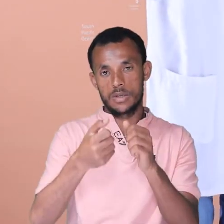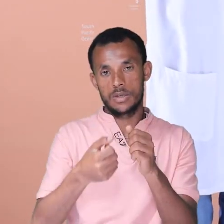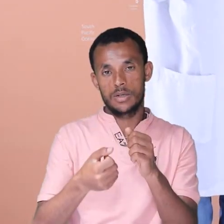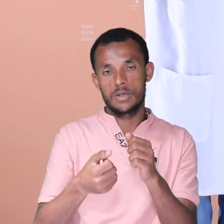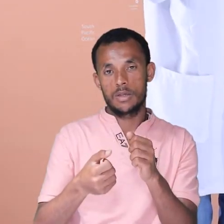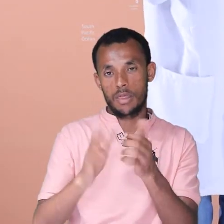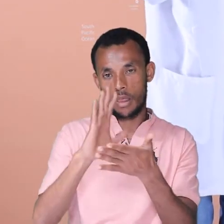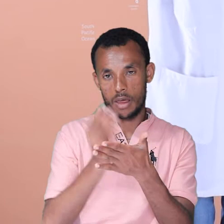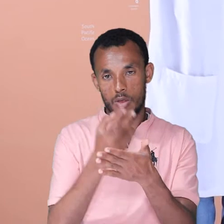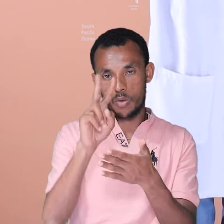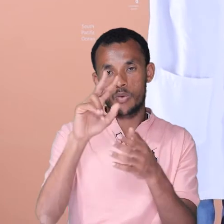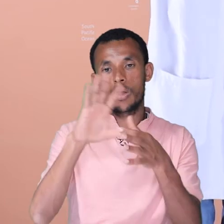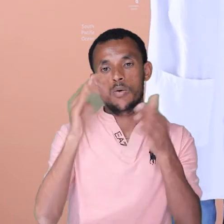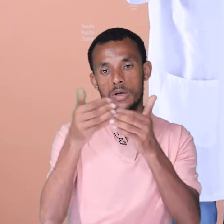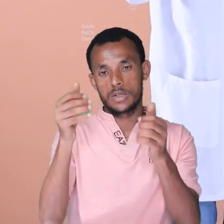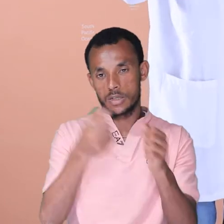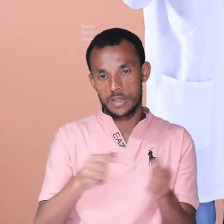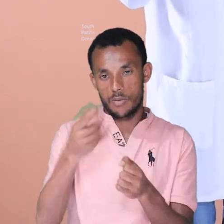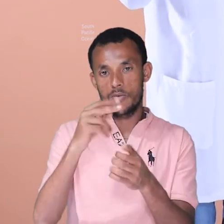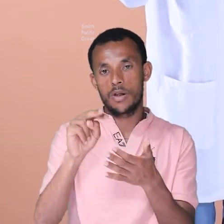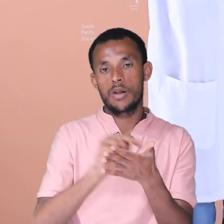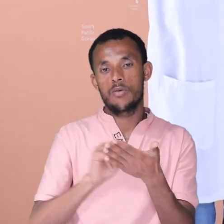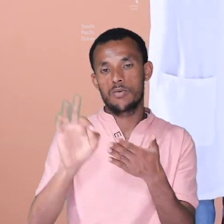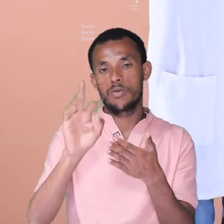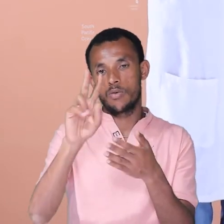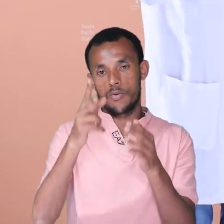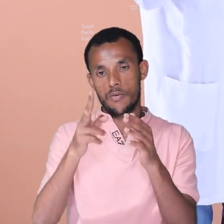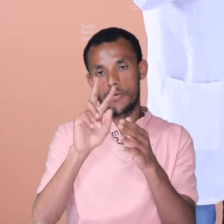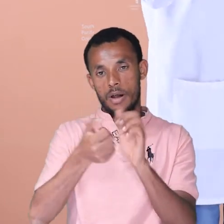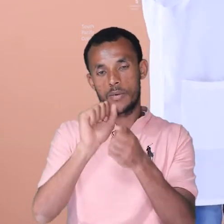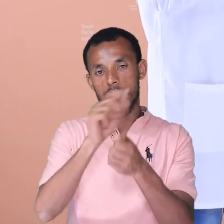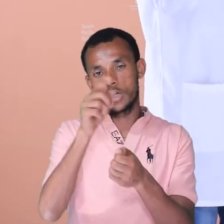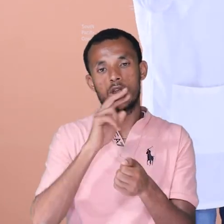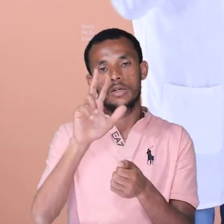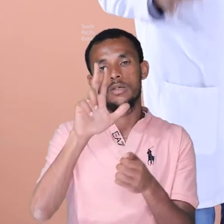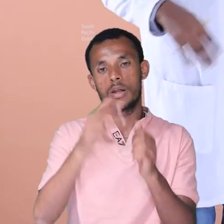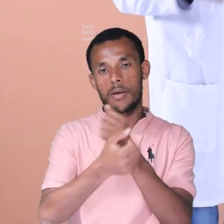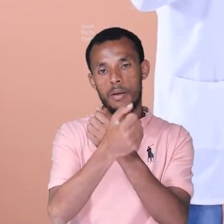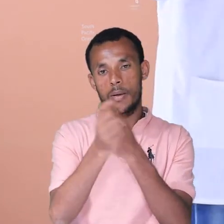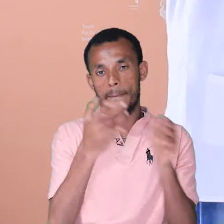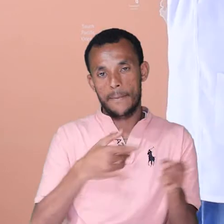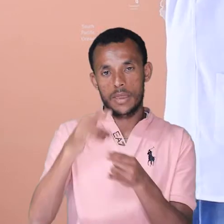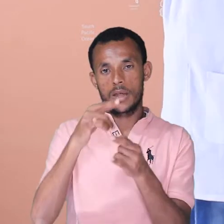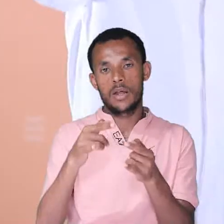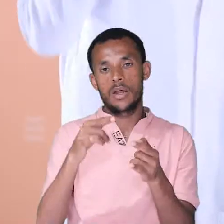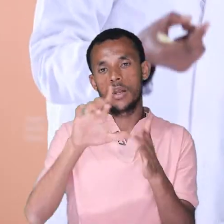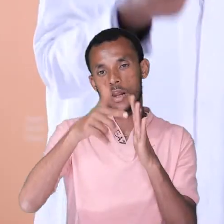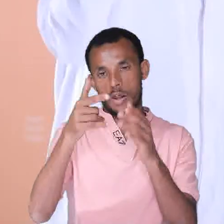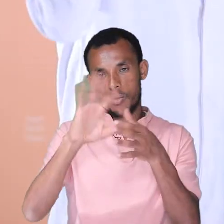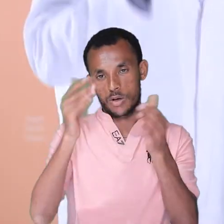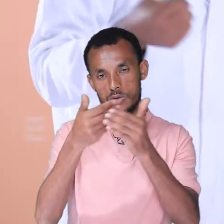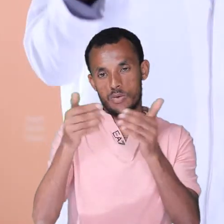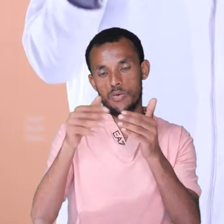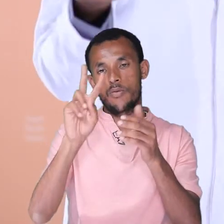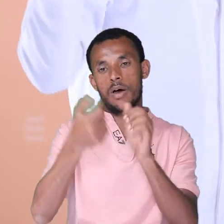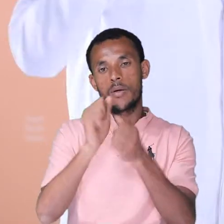means taking two equations in systems of linear equation into variables. There are three methods for solving systems of linear equation into variable: substitution